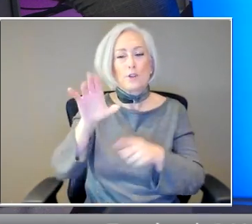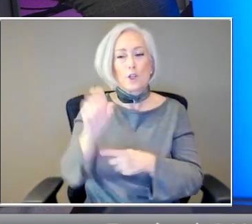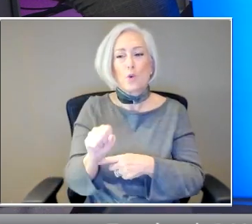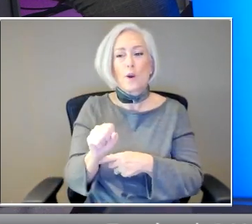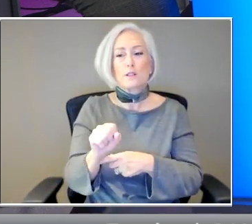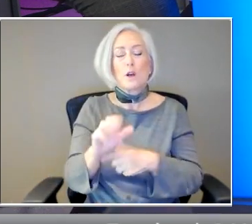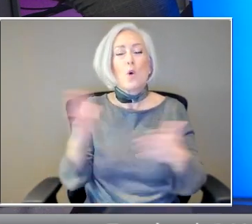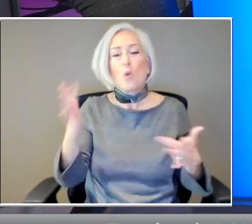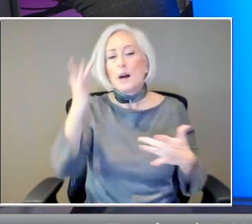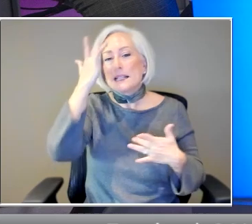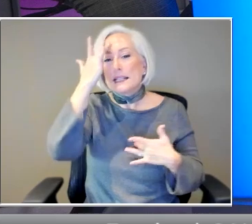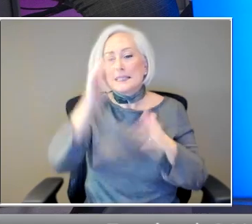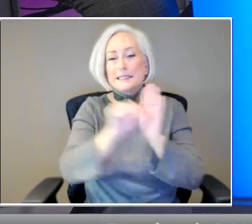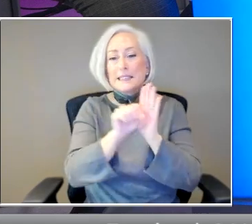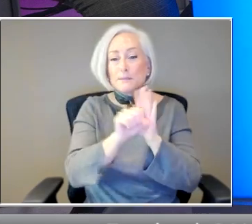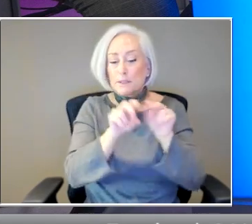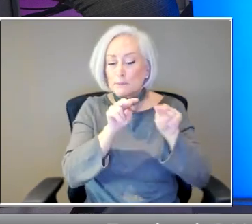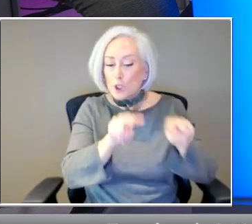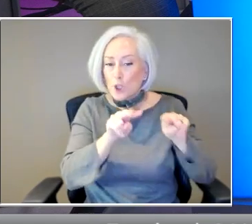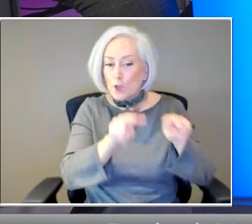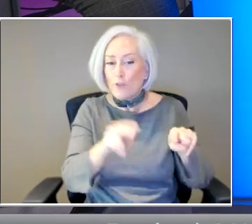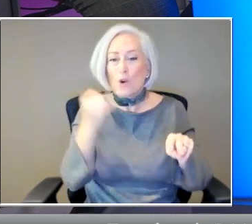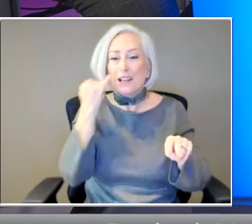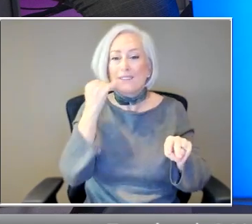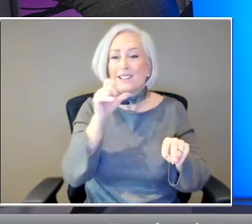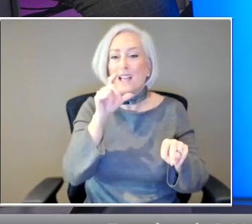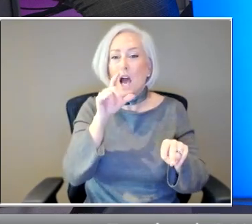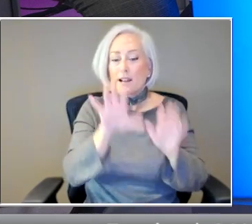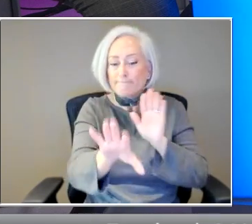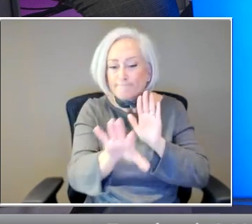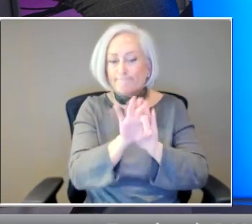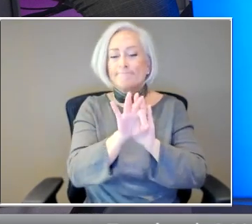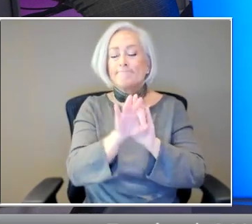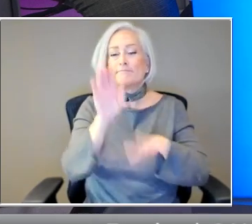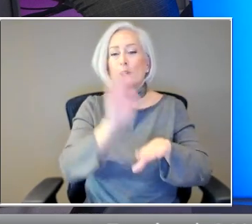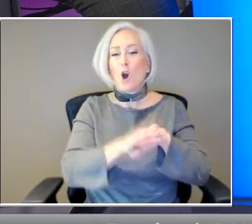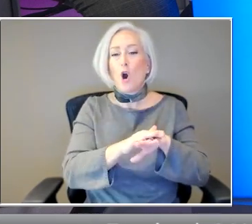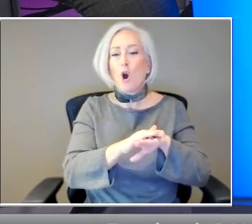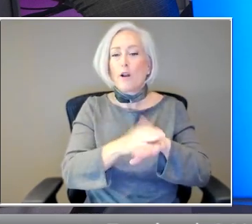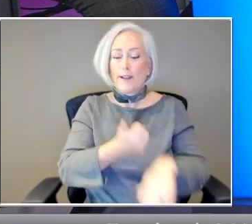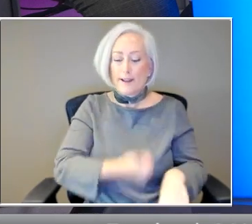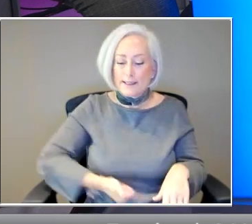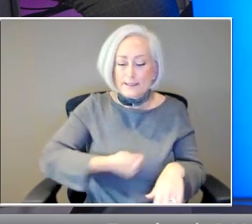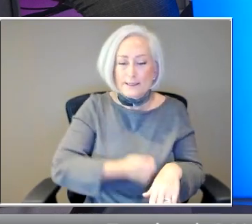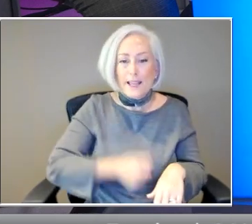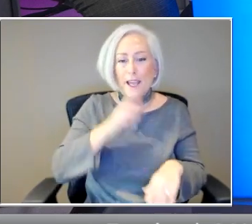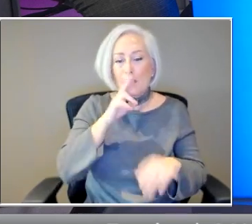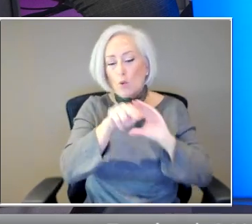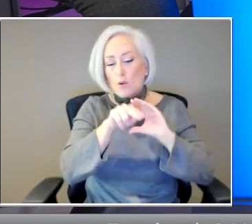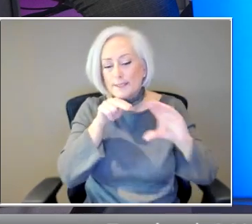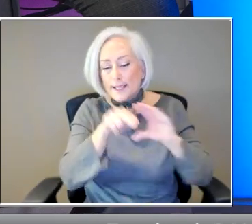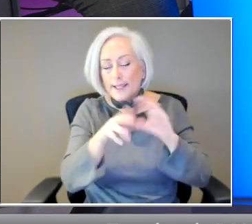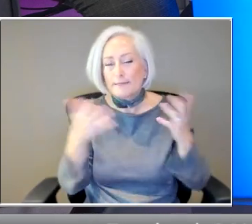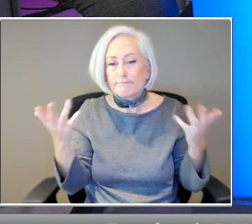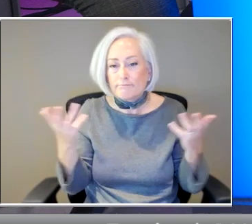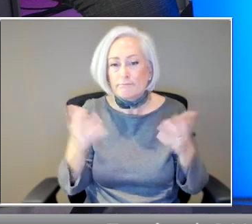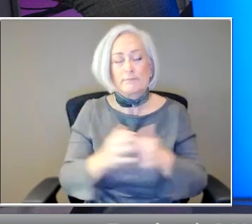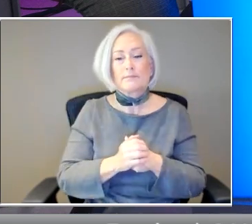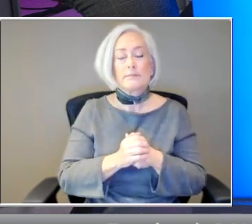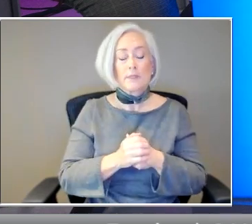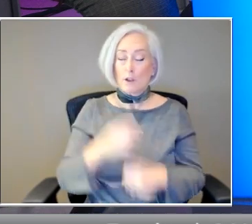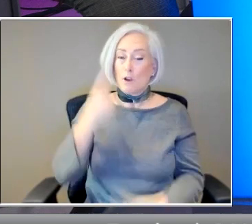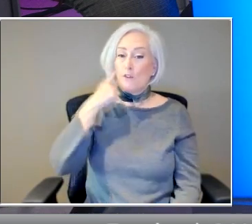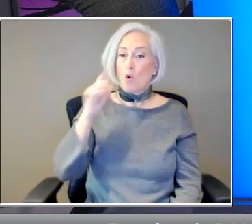if it's not always picked up on a scan ahead of time? Yeah. So for Allie, Yeah. the